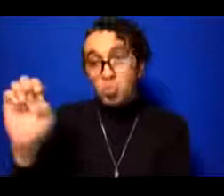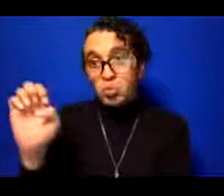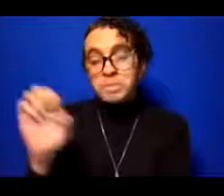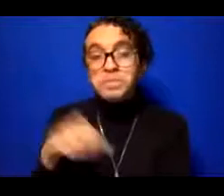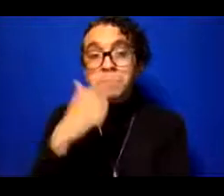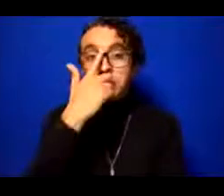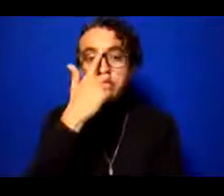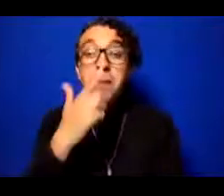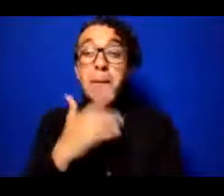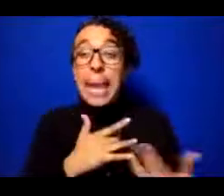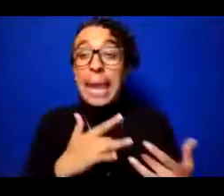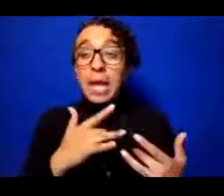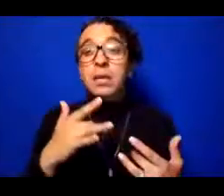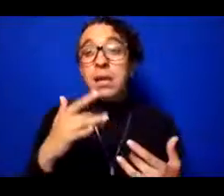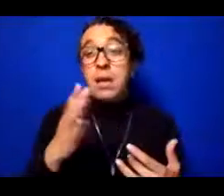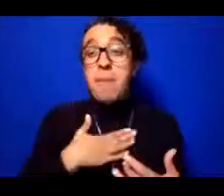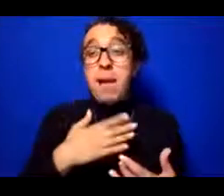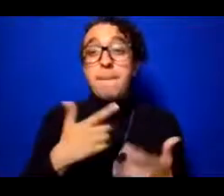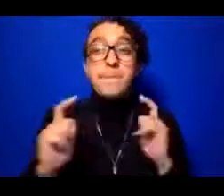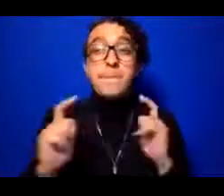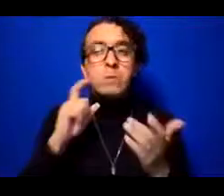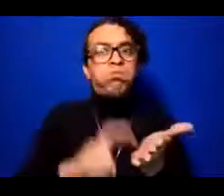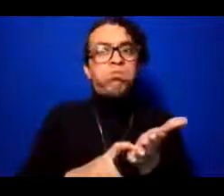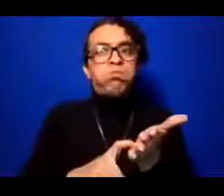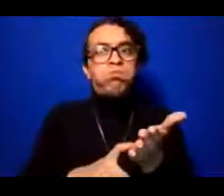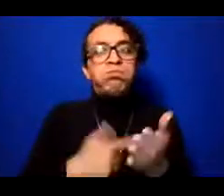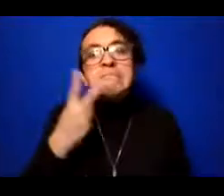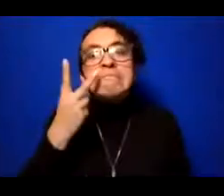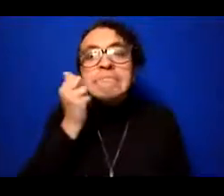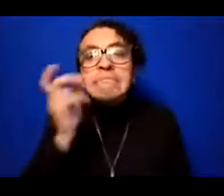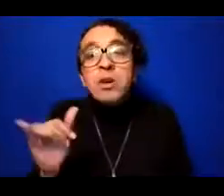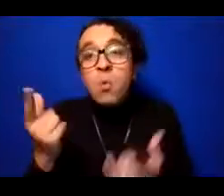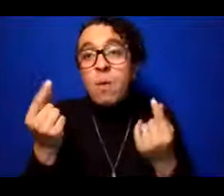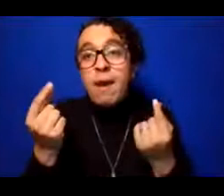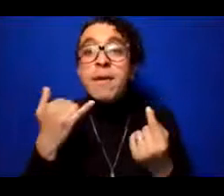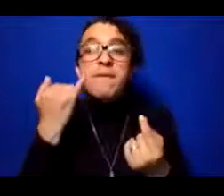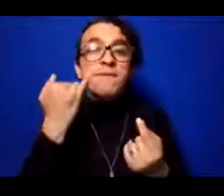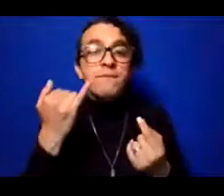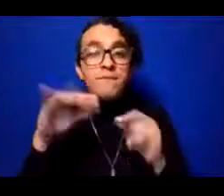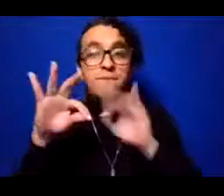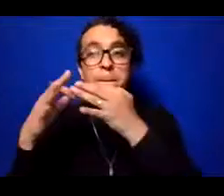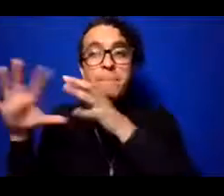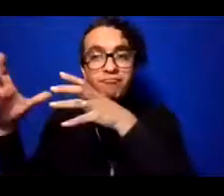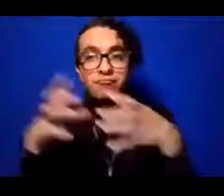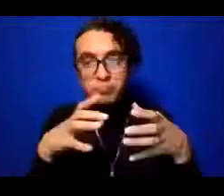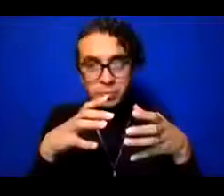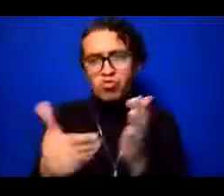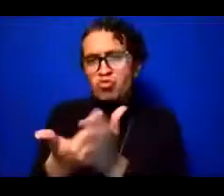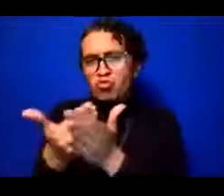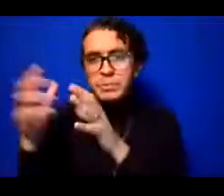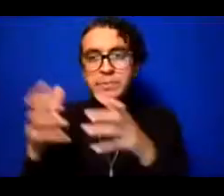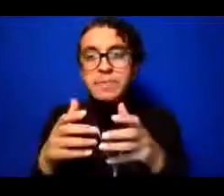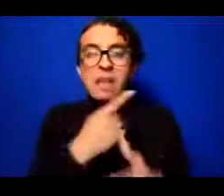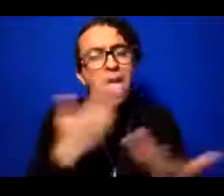the red flag that I get in my office every day almost is when I see a new family and they say, all of a sudden my kid is